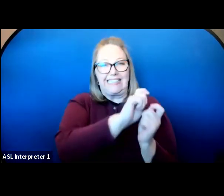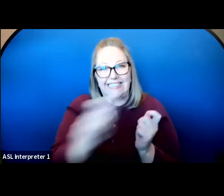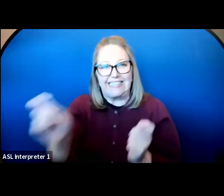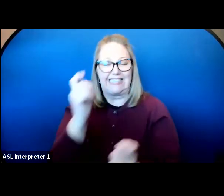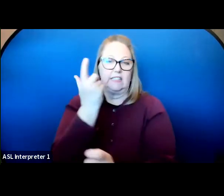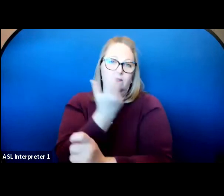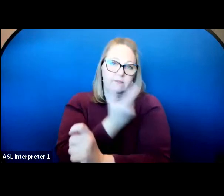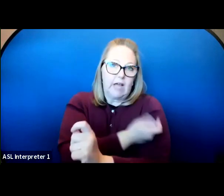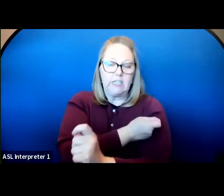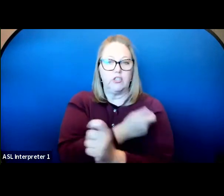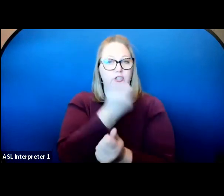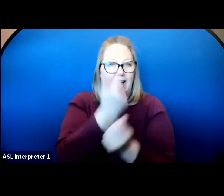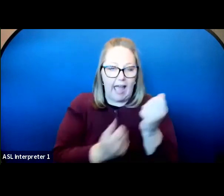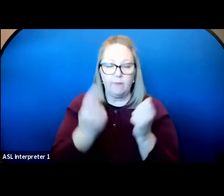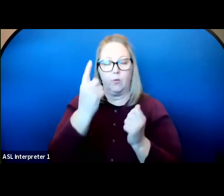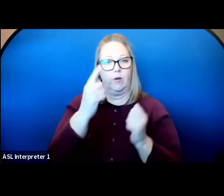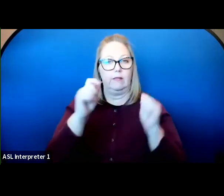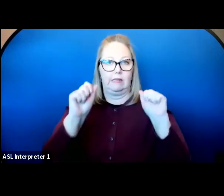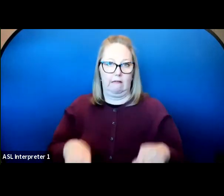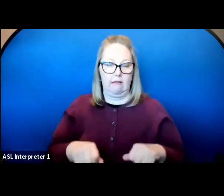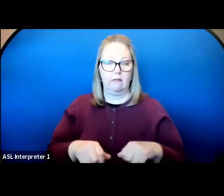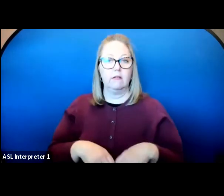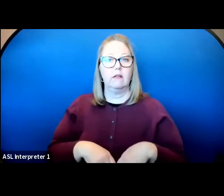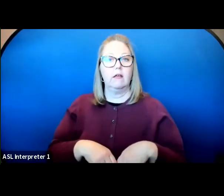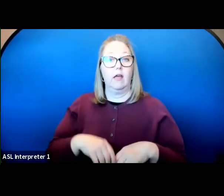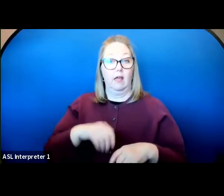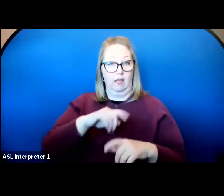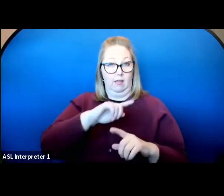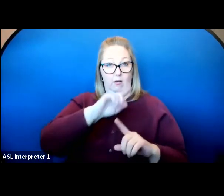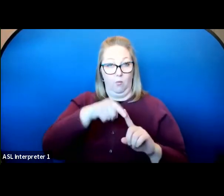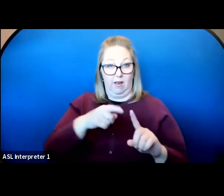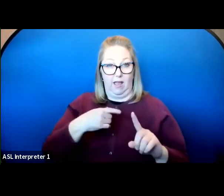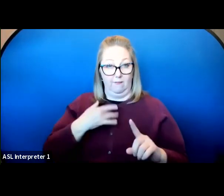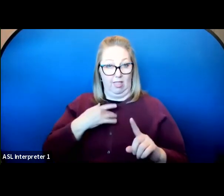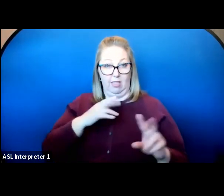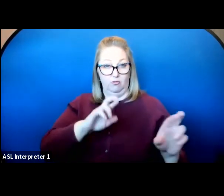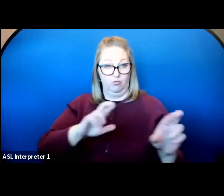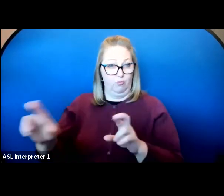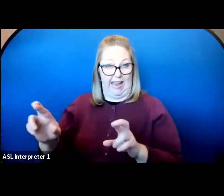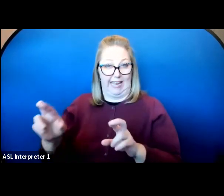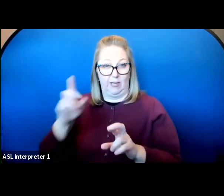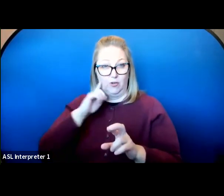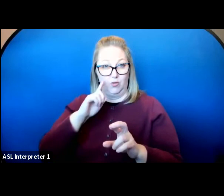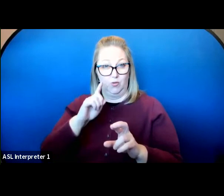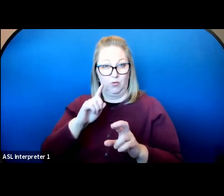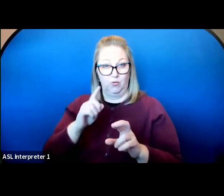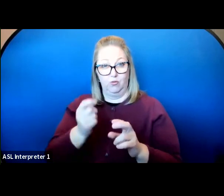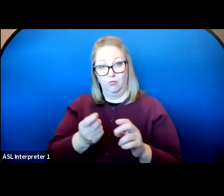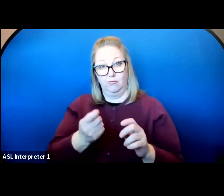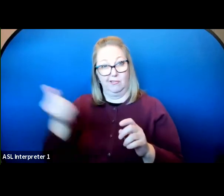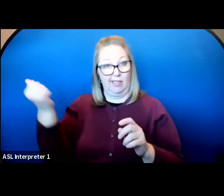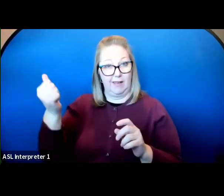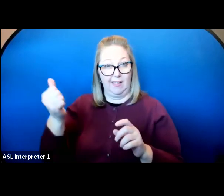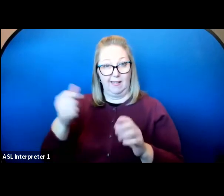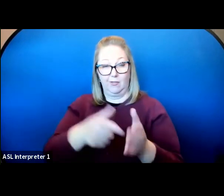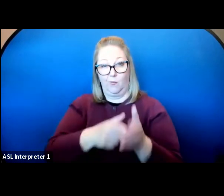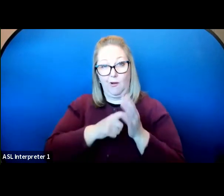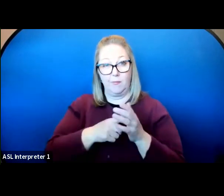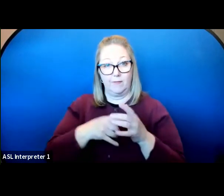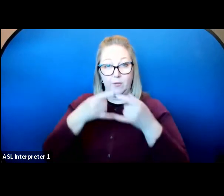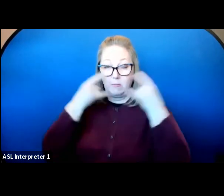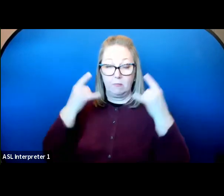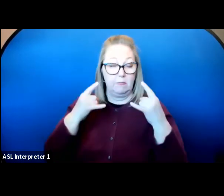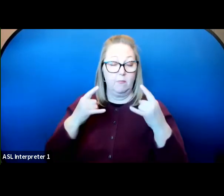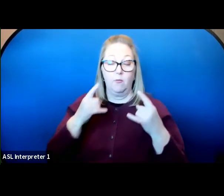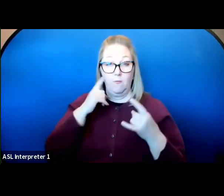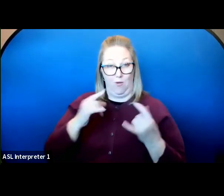if the time comes, or when the time comes, that we can lift the mask mandate, we'll go ahead. But in the immediate foreseeable future, we are not lifting the